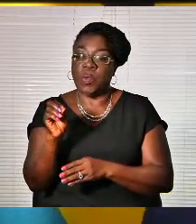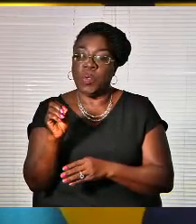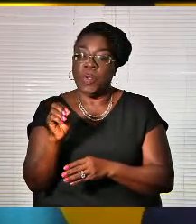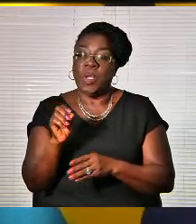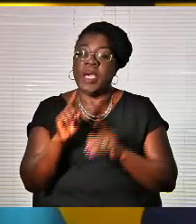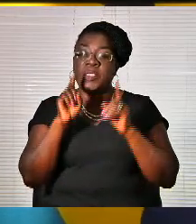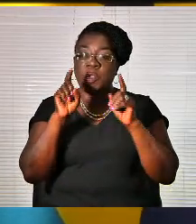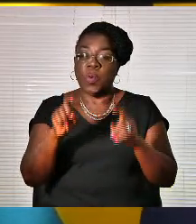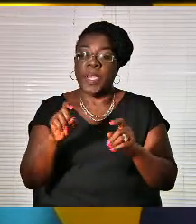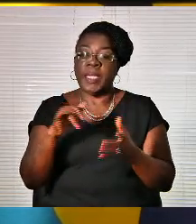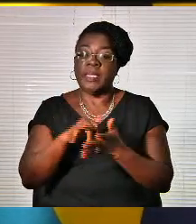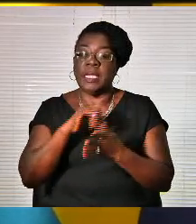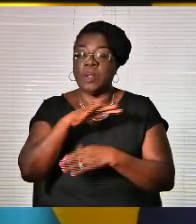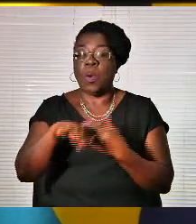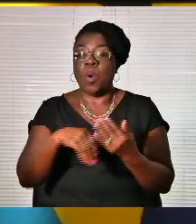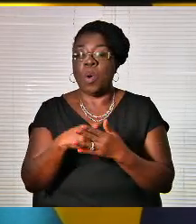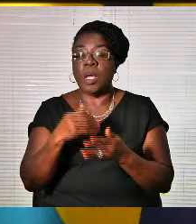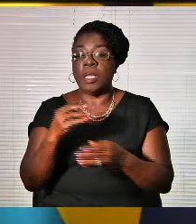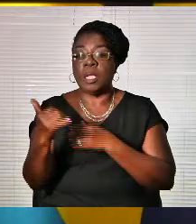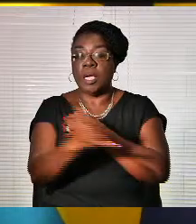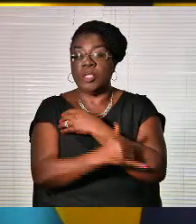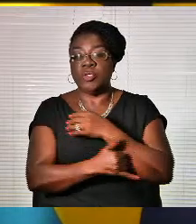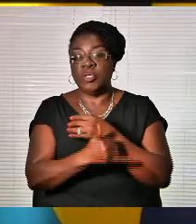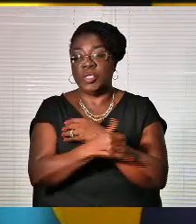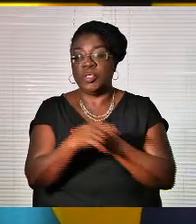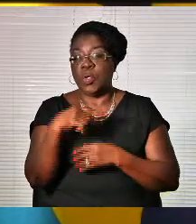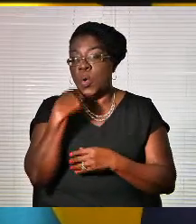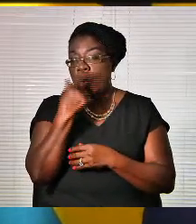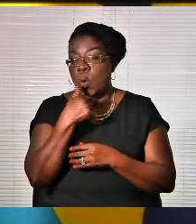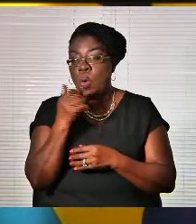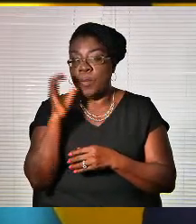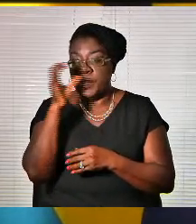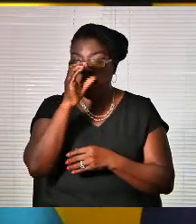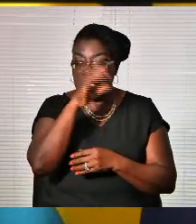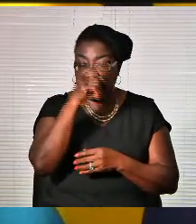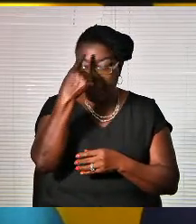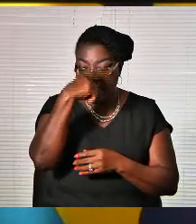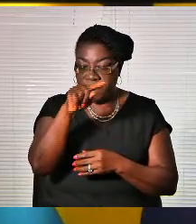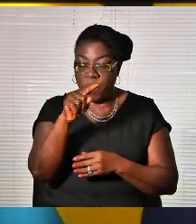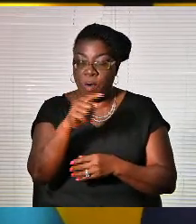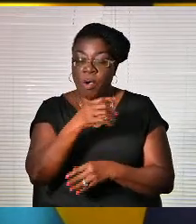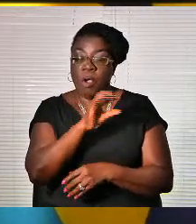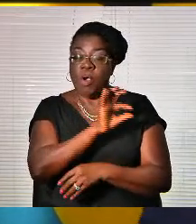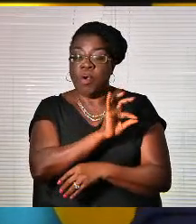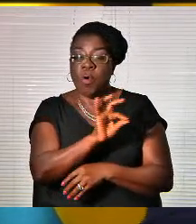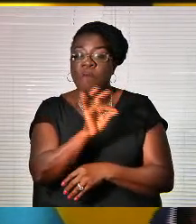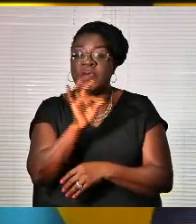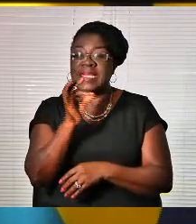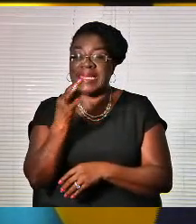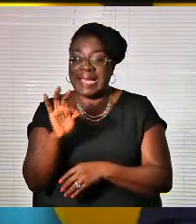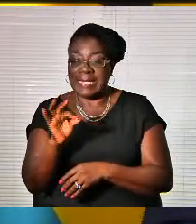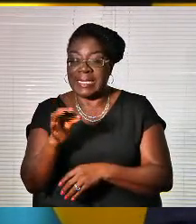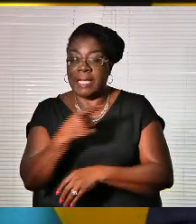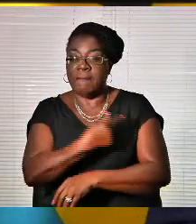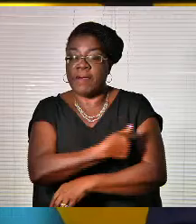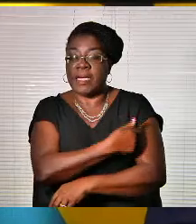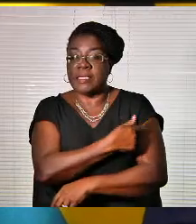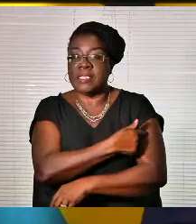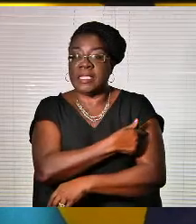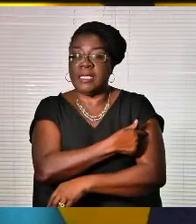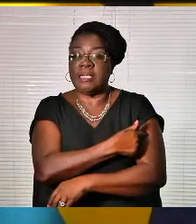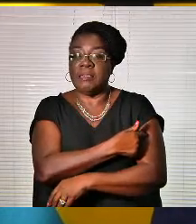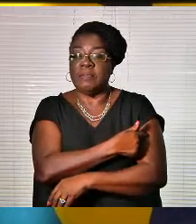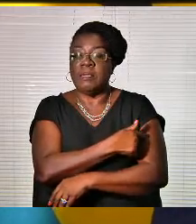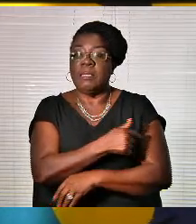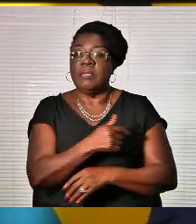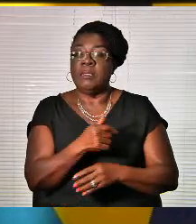countries that would be seeking the COVID-19 vaccine, one that has the